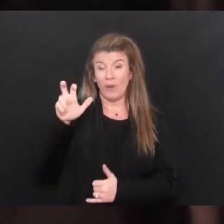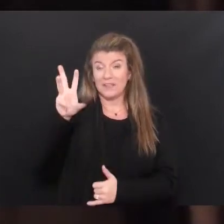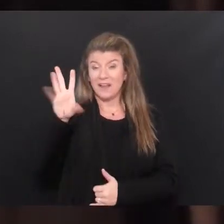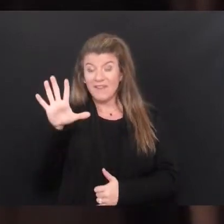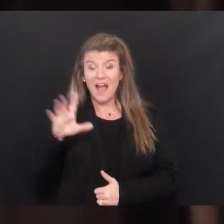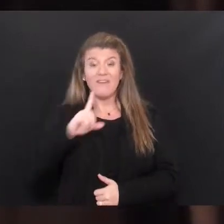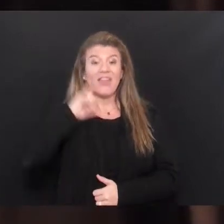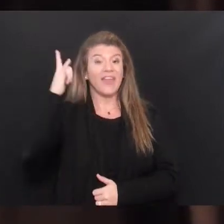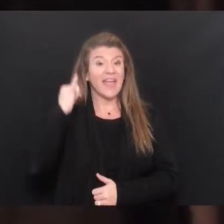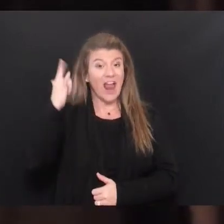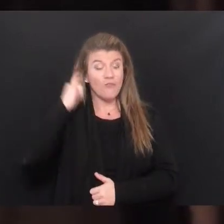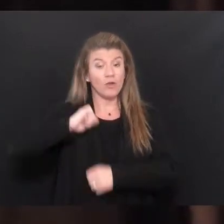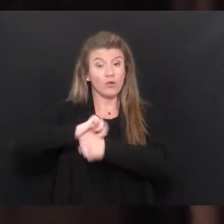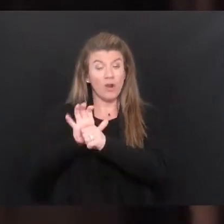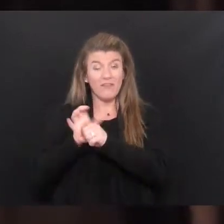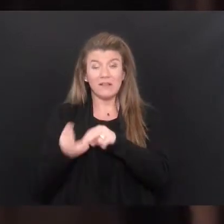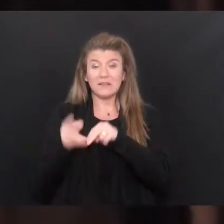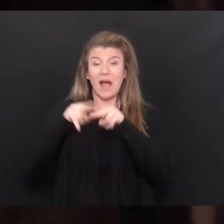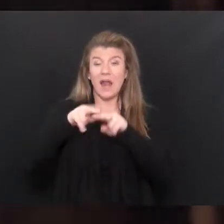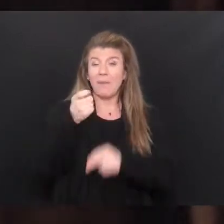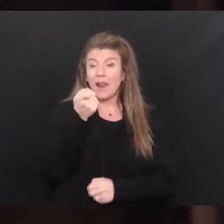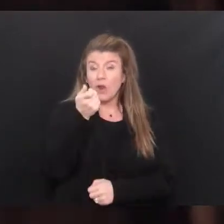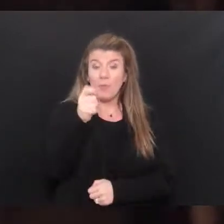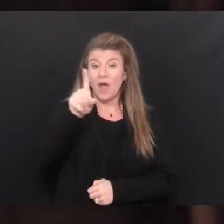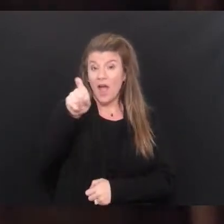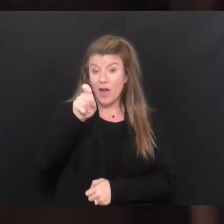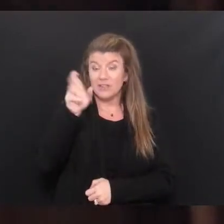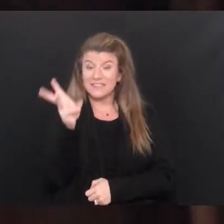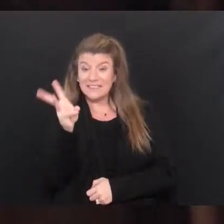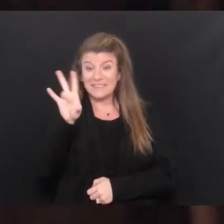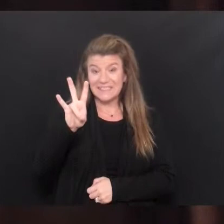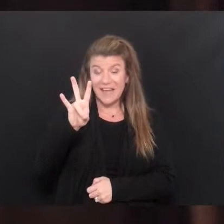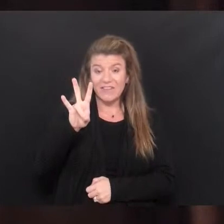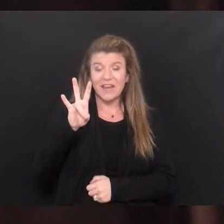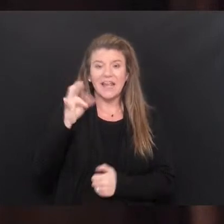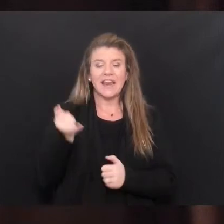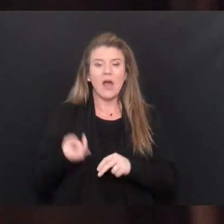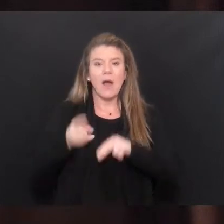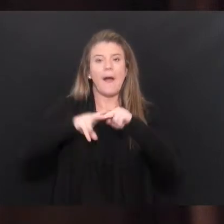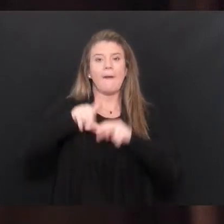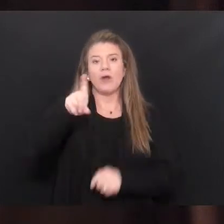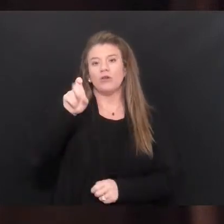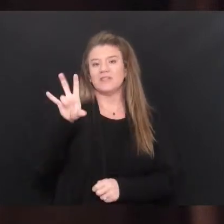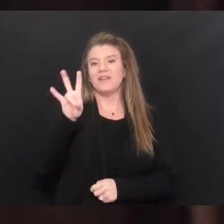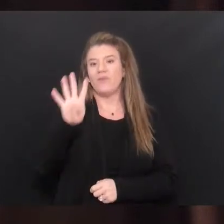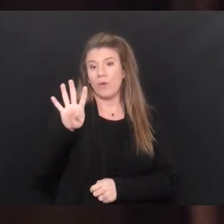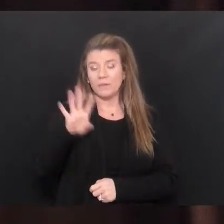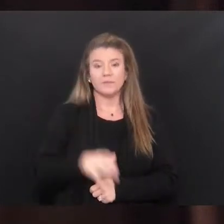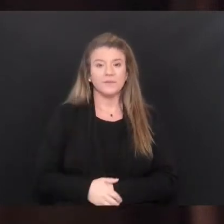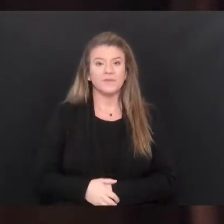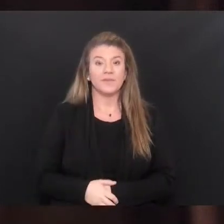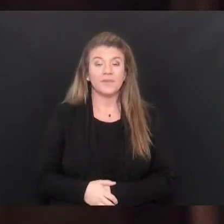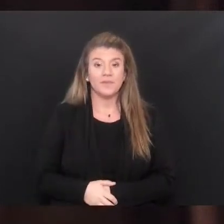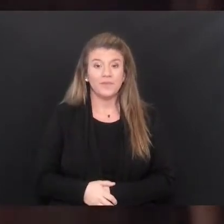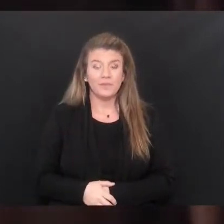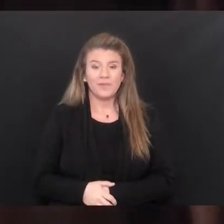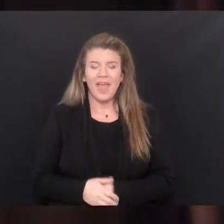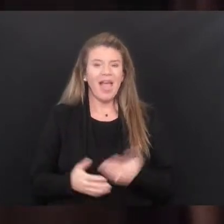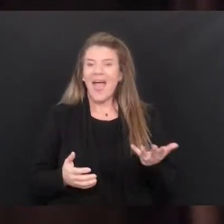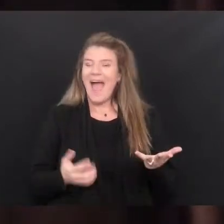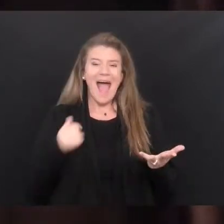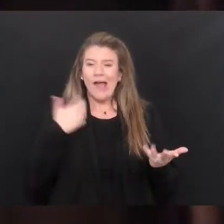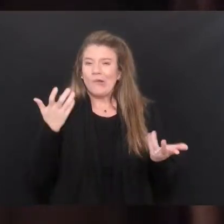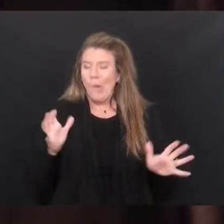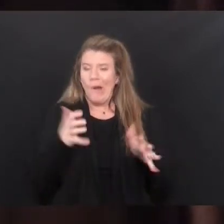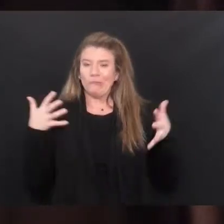California variants have gone up just a tad from 167 to 174. And that is not to scare